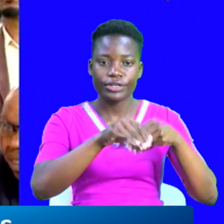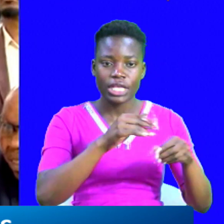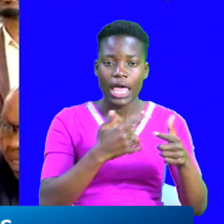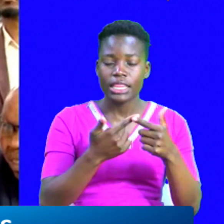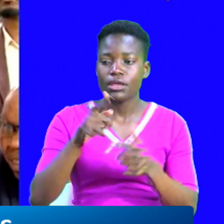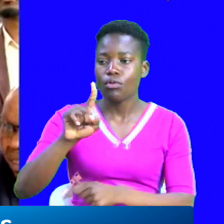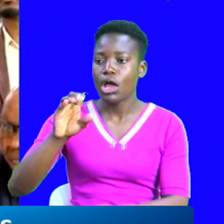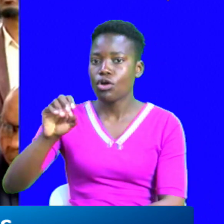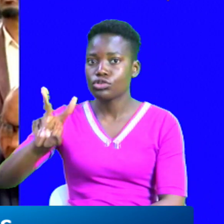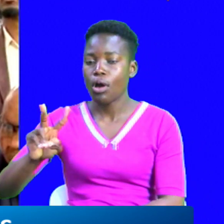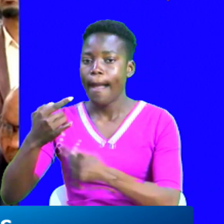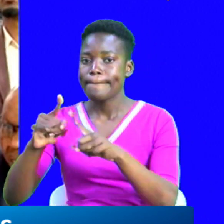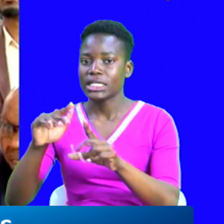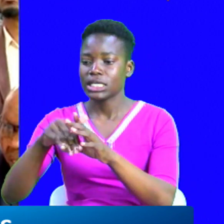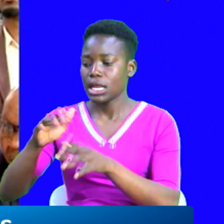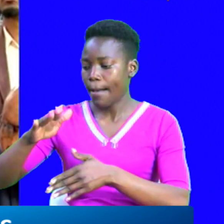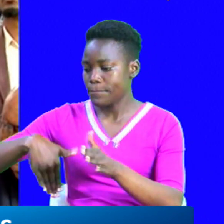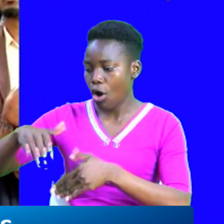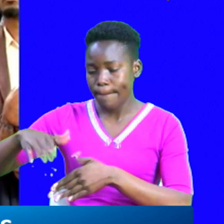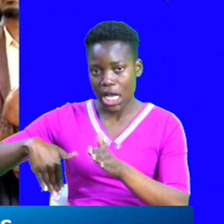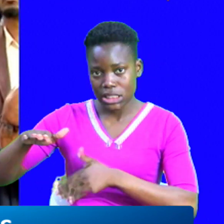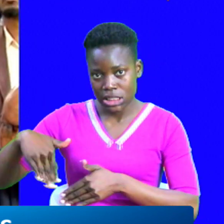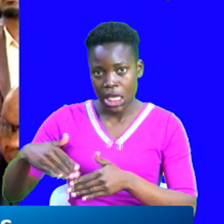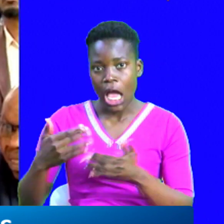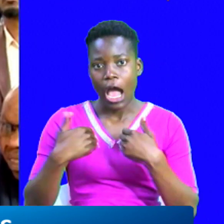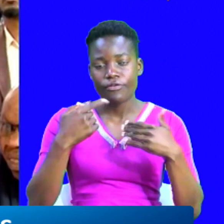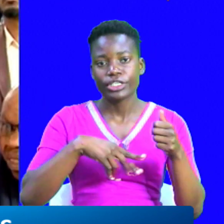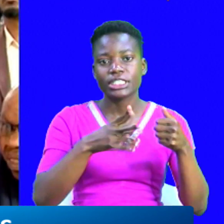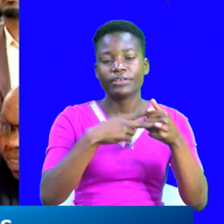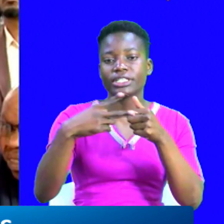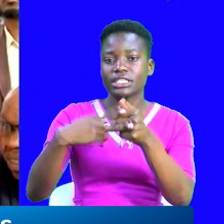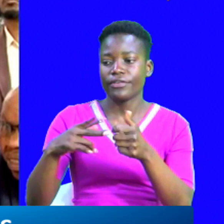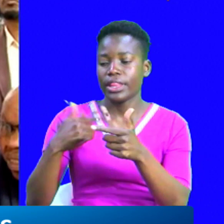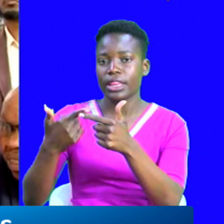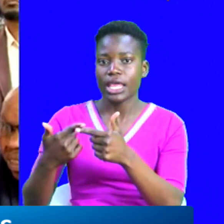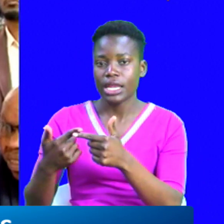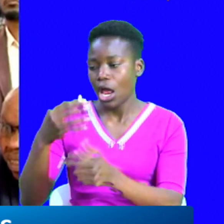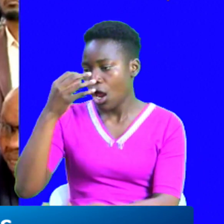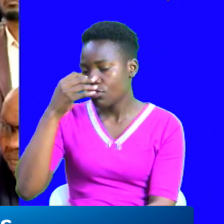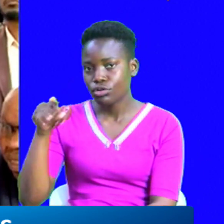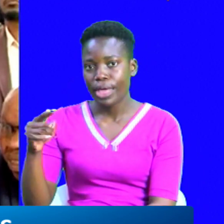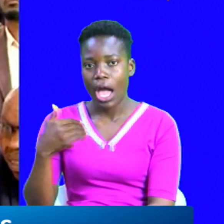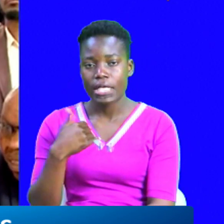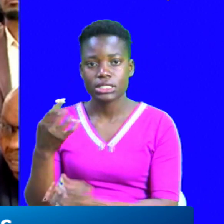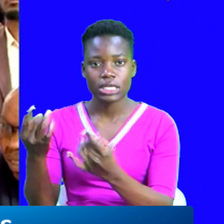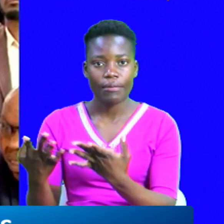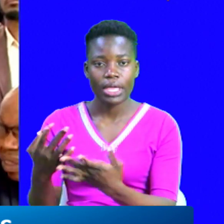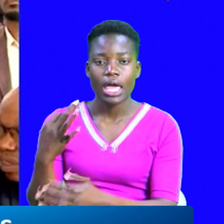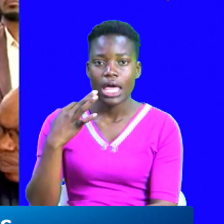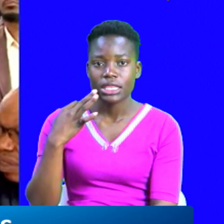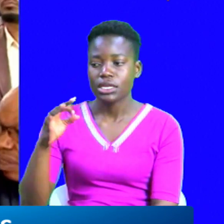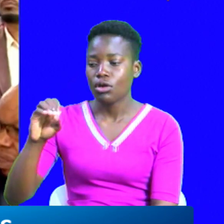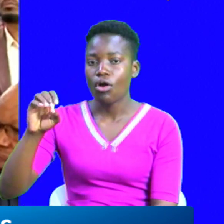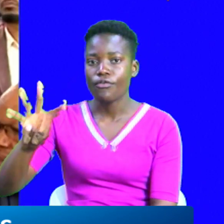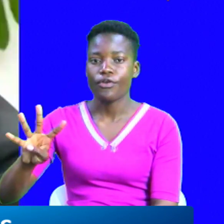102. But then in the Bomas, now he has 77, and William Ruto has